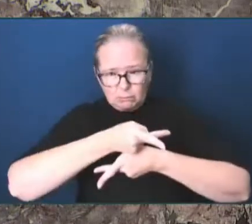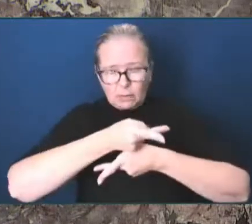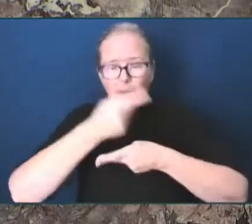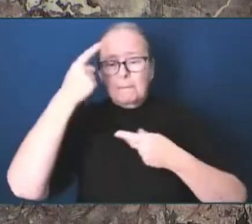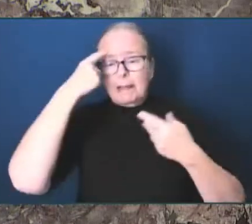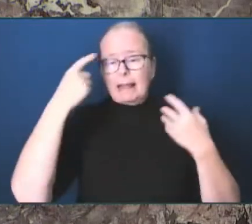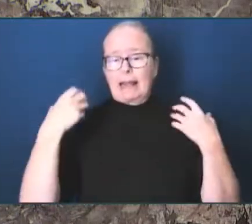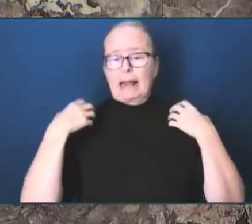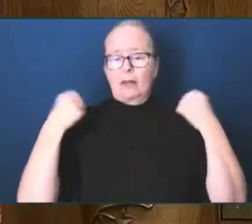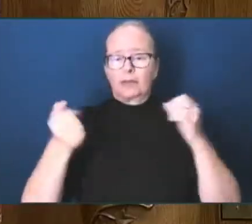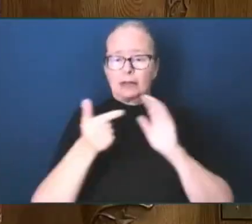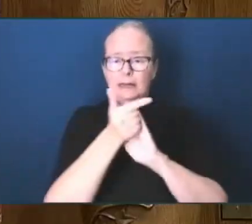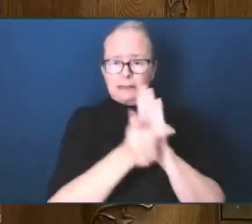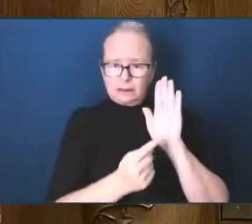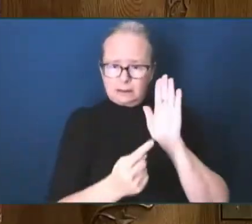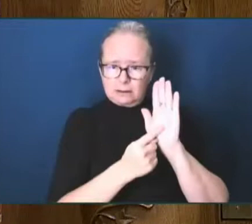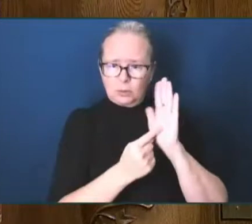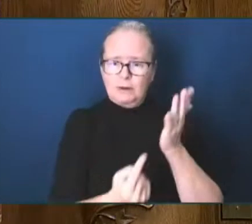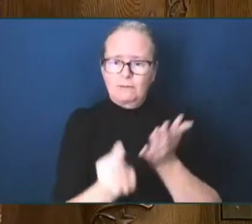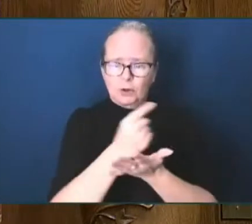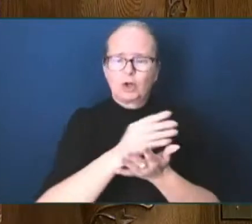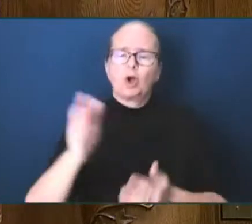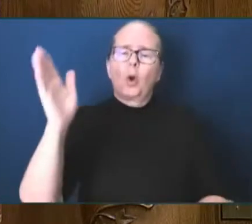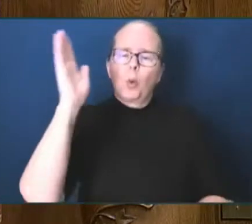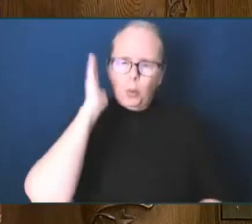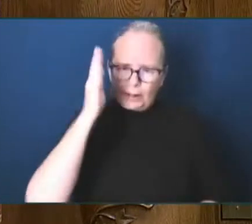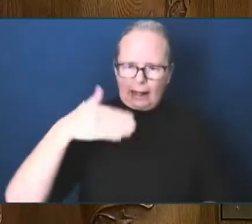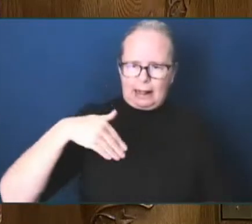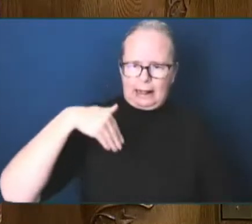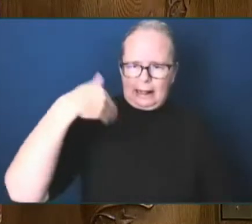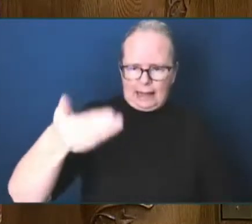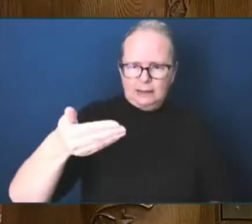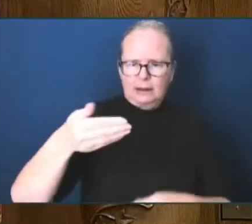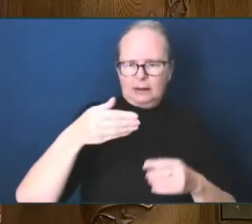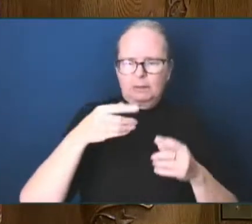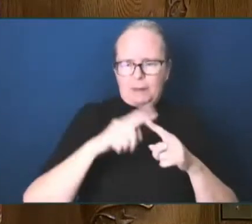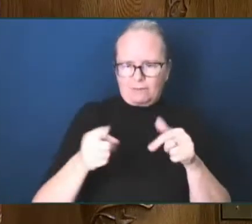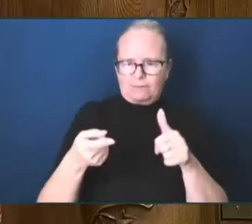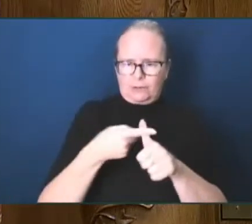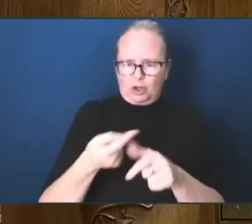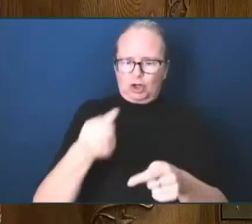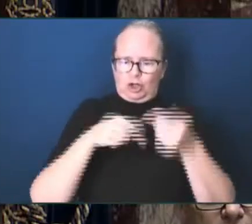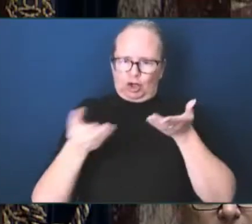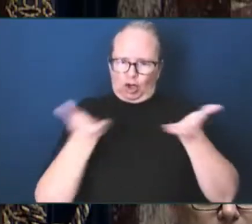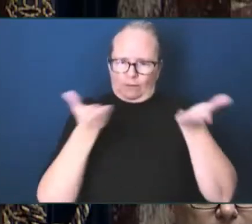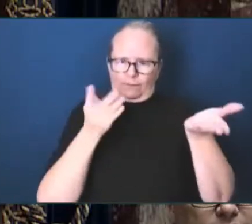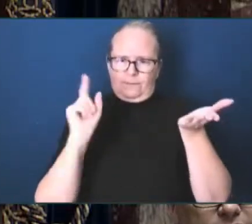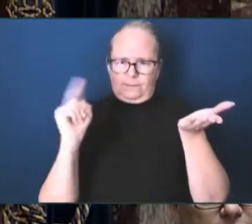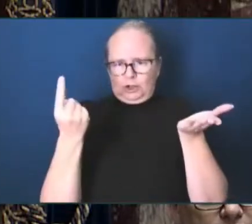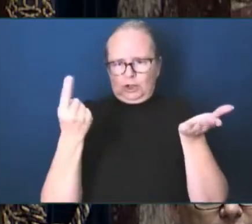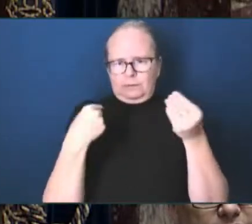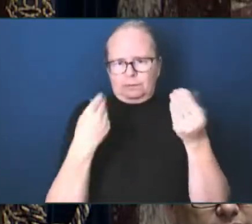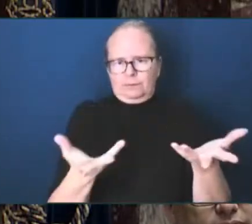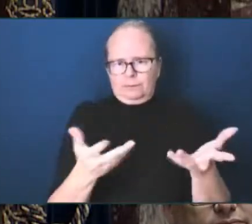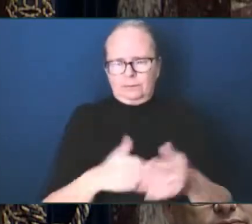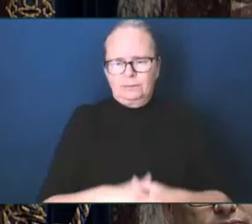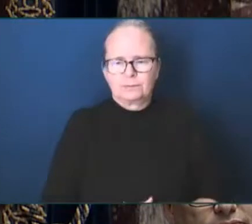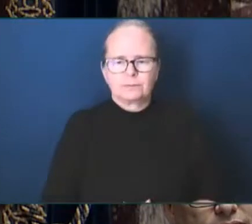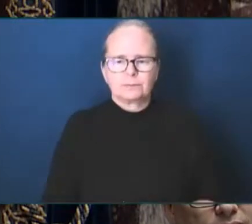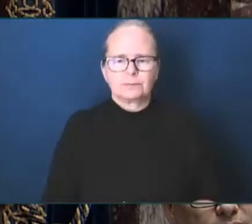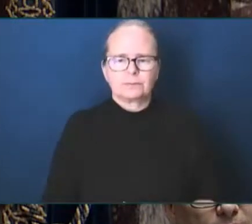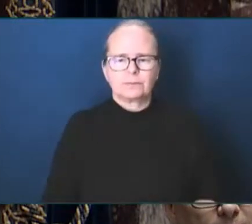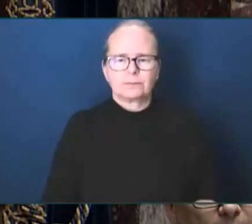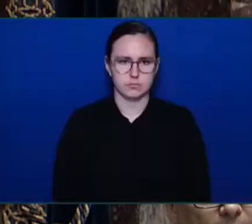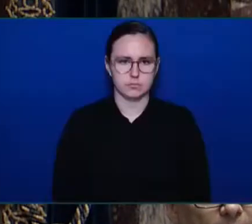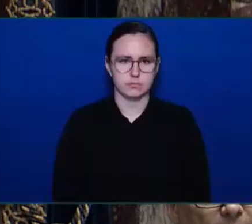to. Member for Saanich North and the Islands, supplemental. Thank you, Mr. Speaker. While this minister and